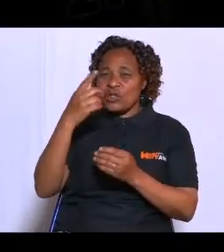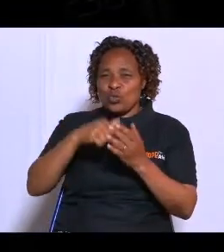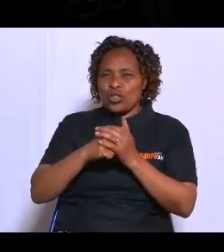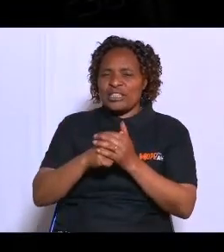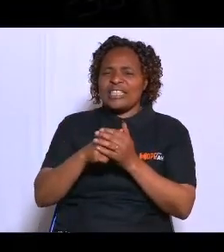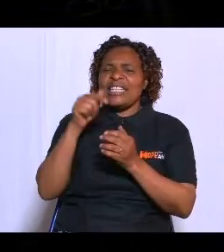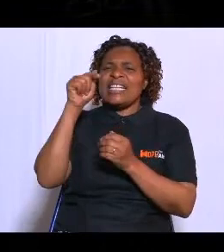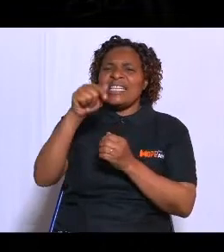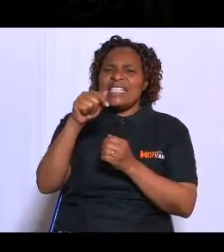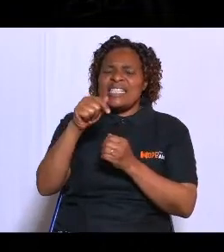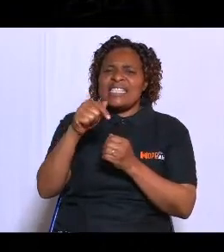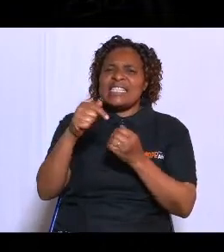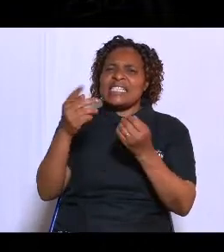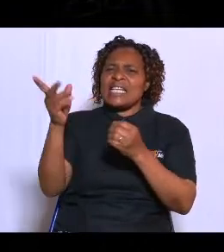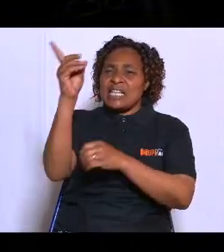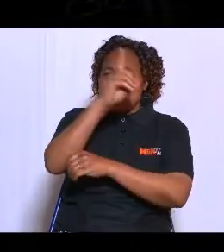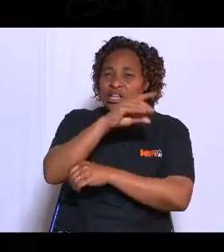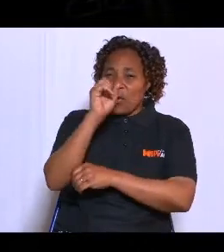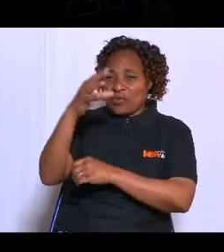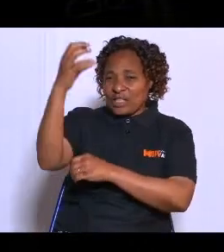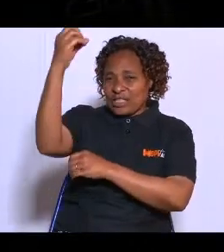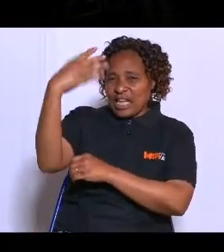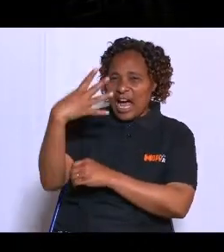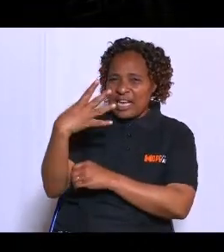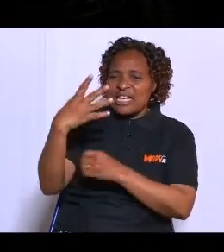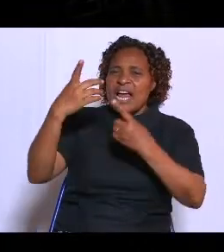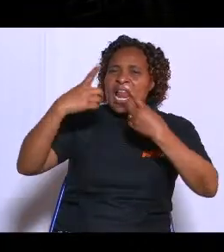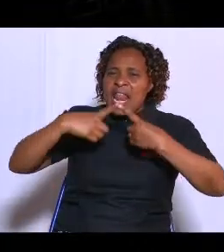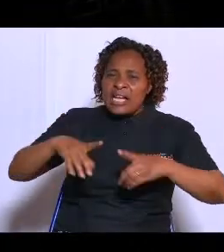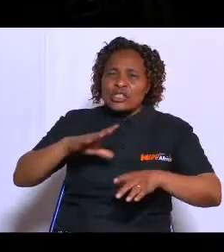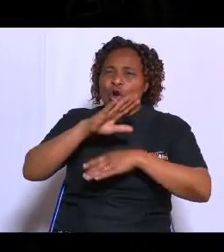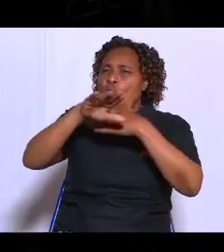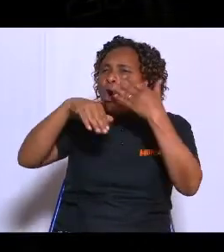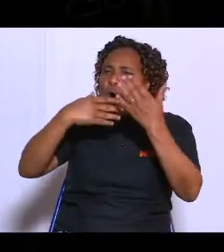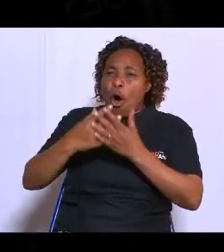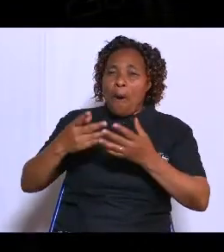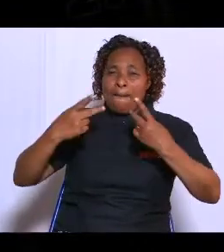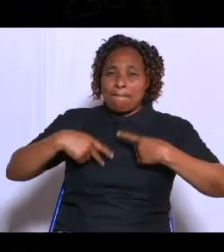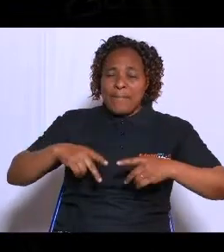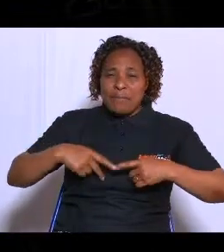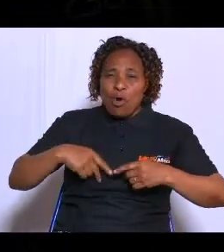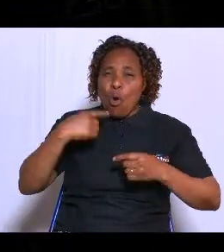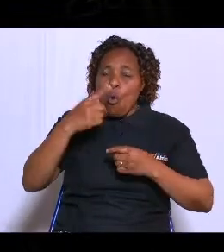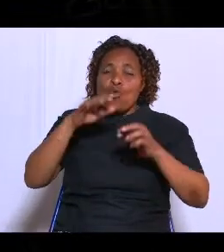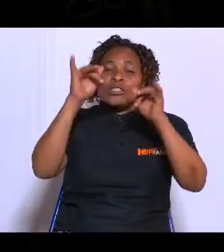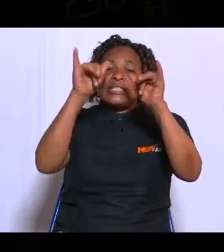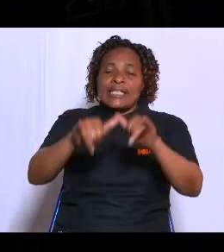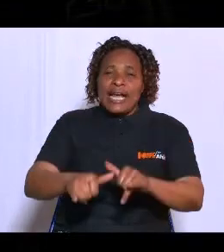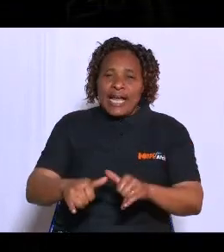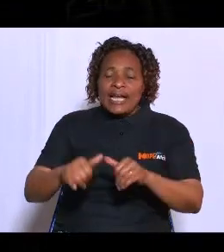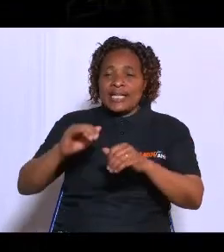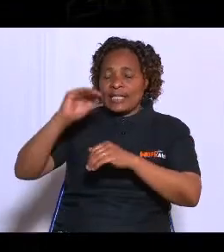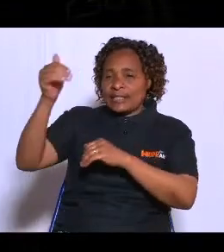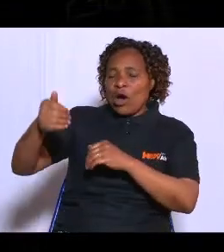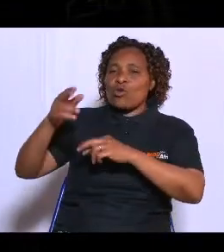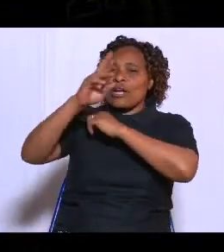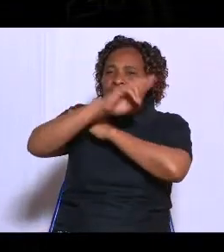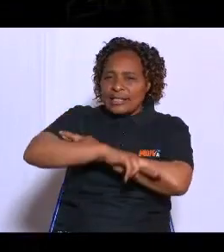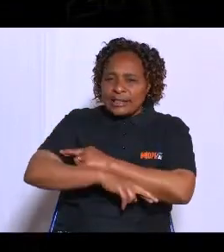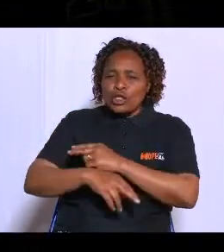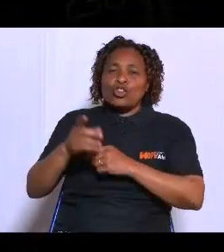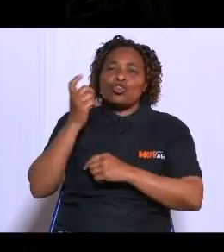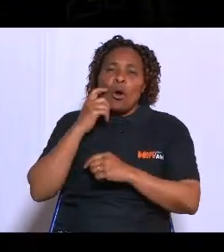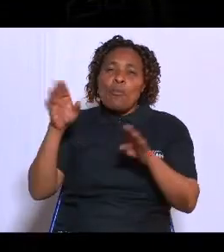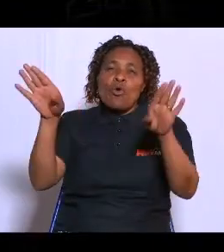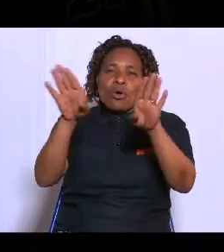venerable or The Honorable day of the son let the magistrates in people residing in the city's rest and let all the shops be